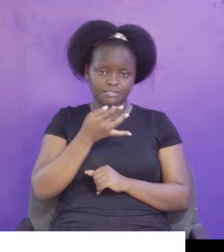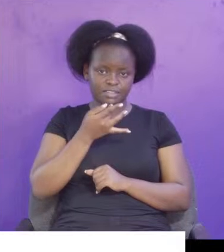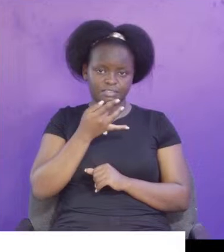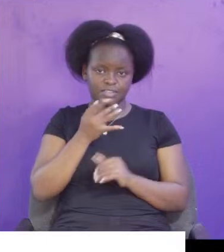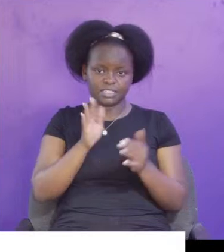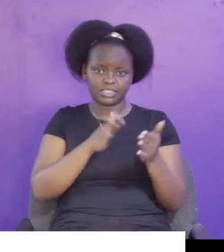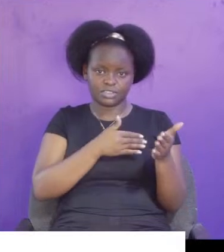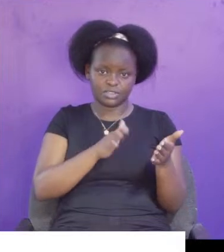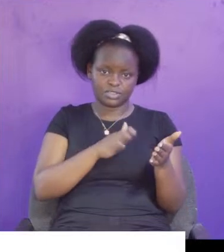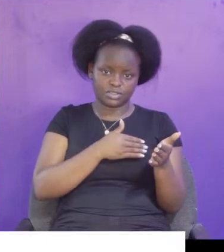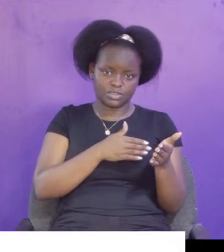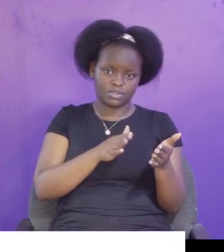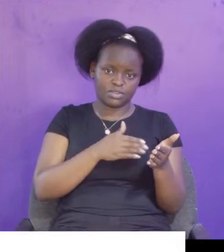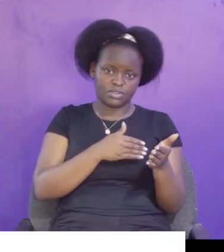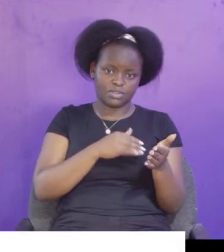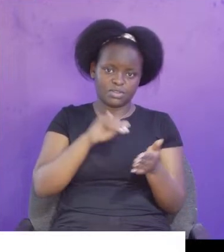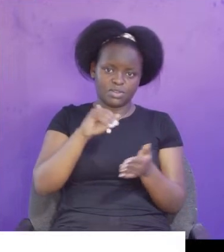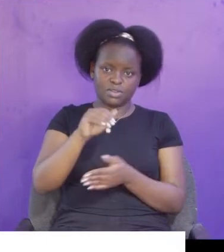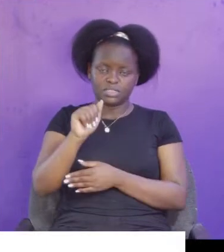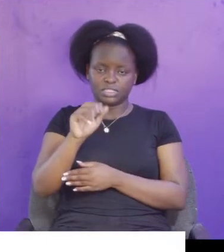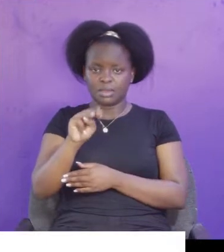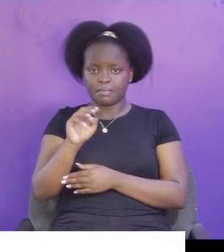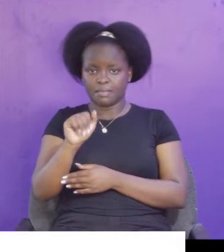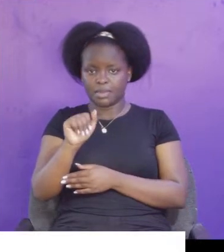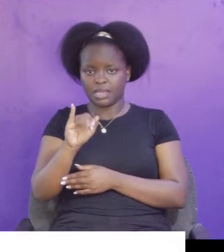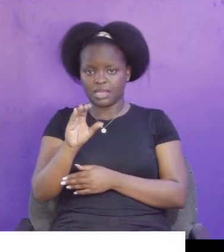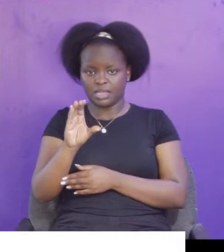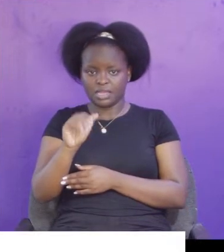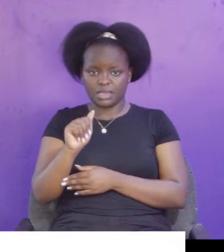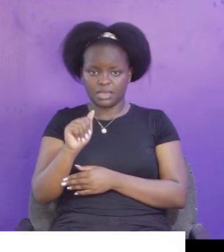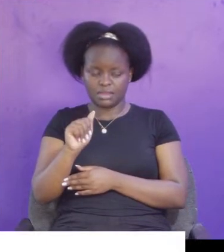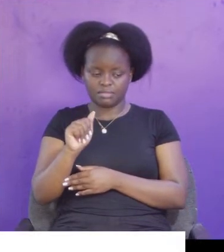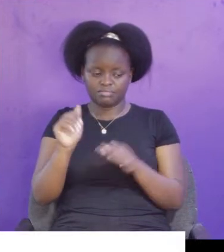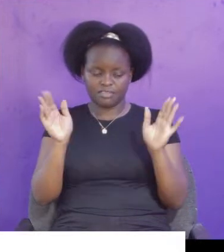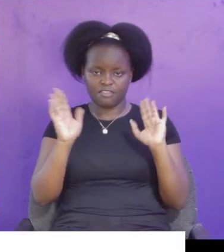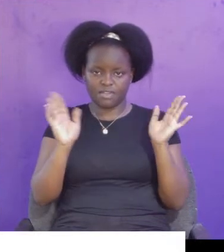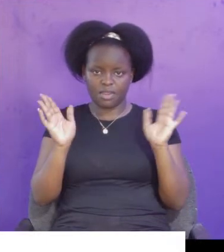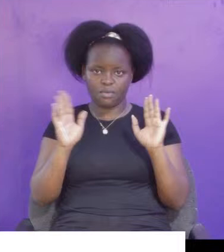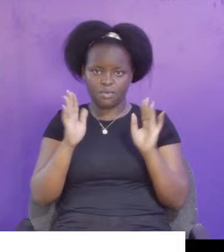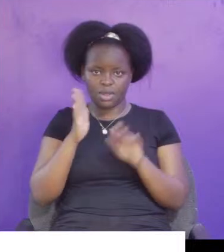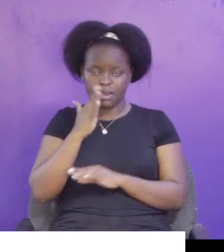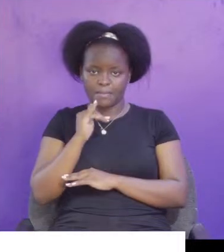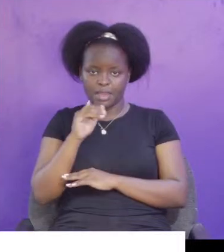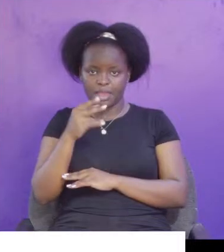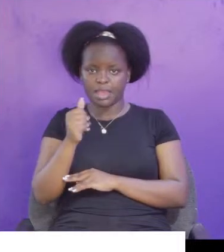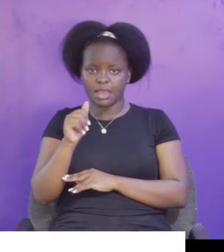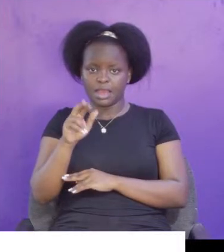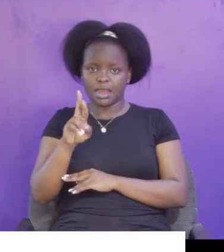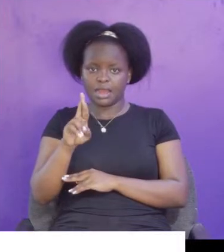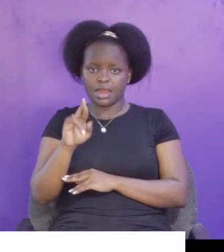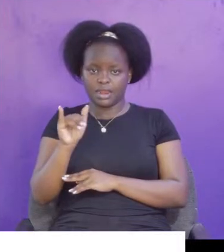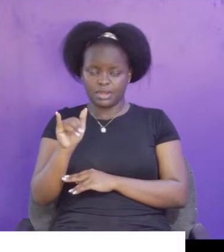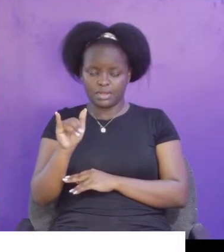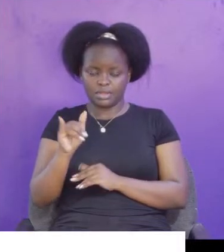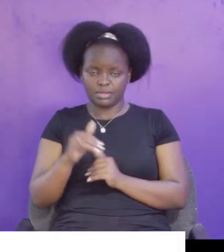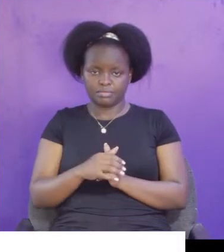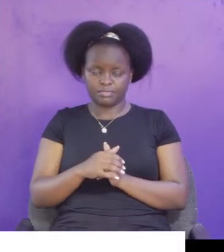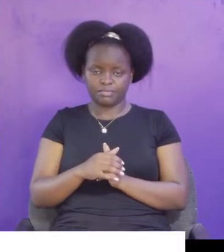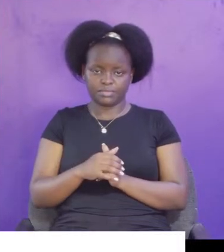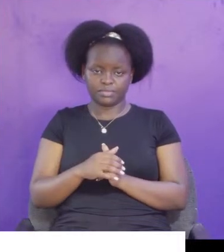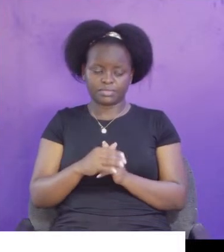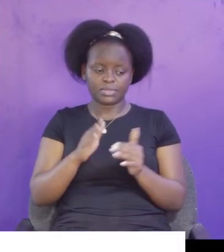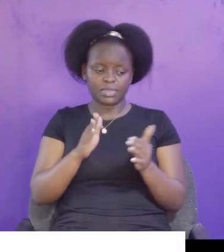was Jamaica, Farewell by Harry Belafonte, a melody of